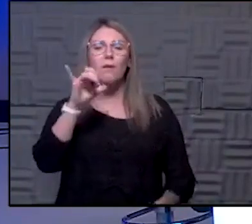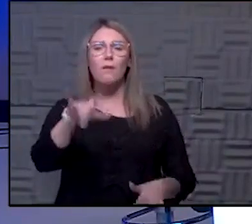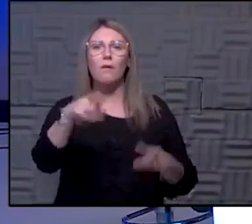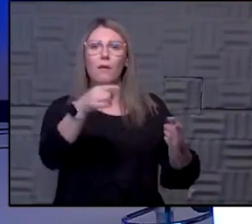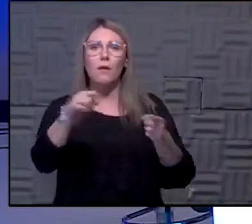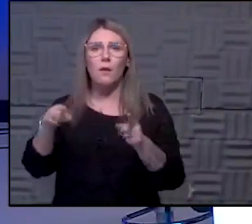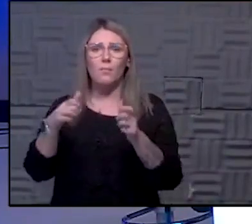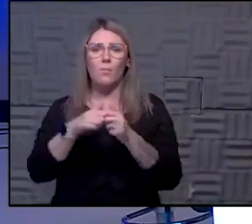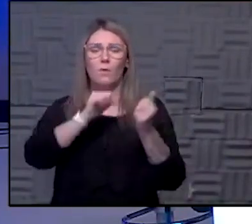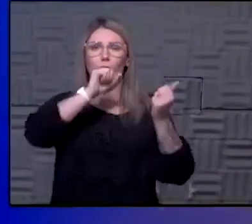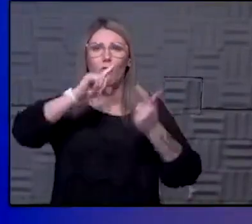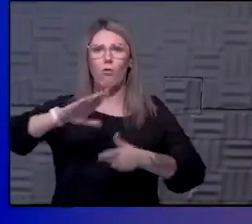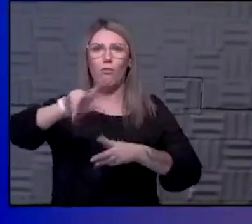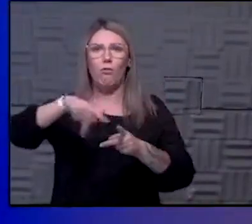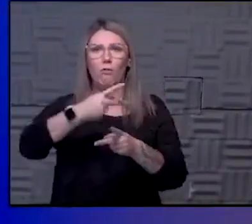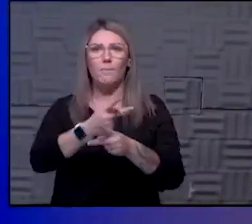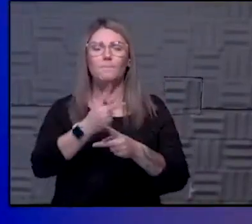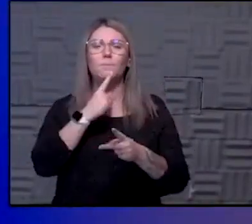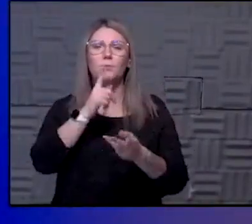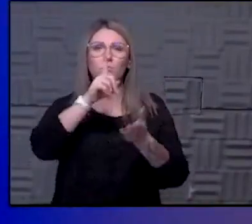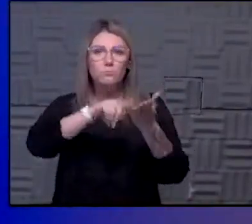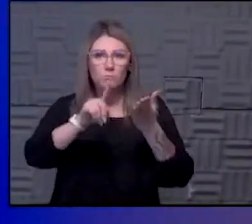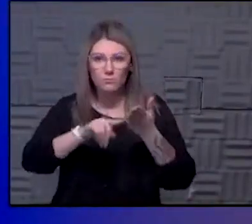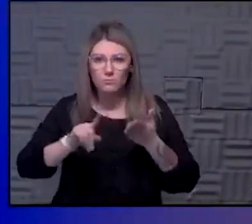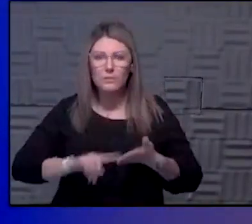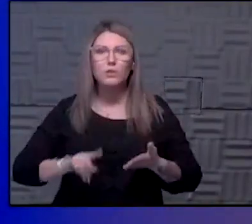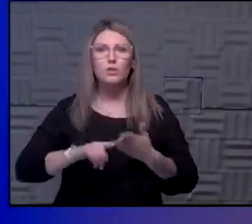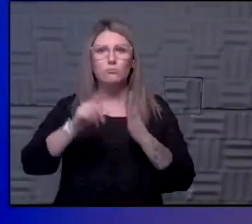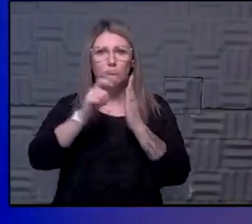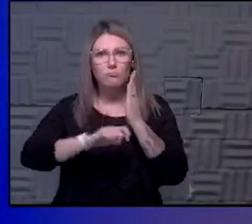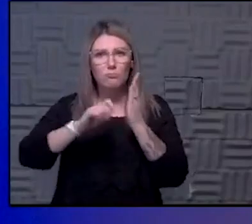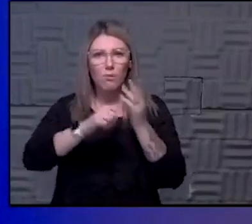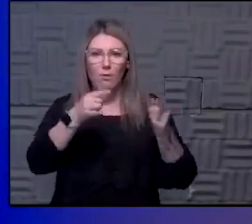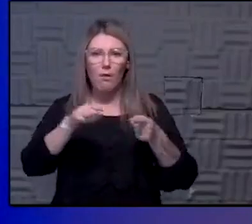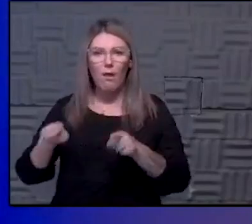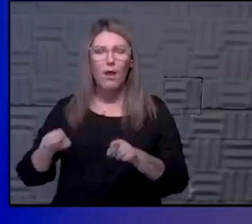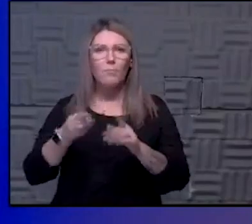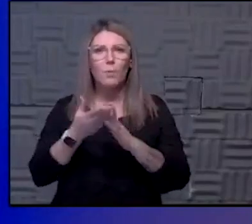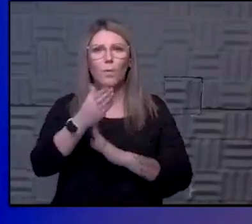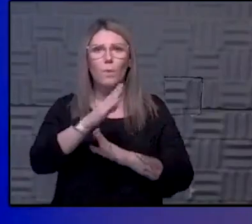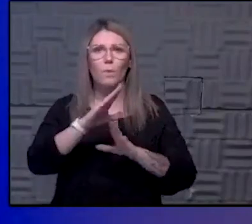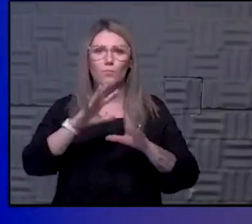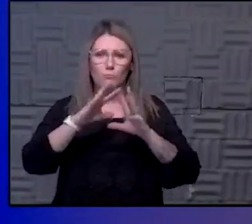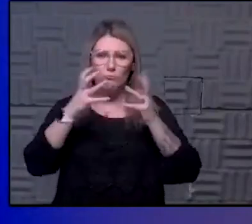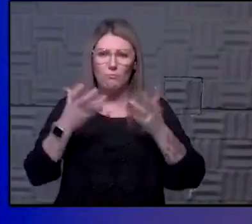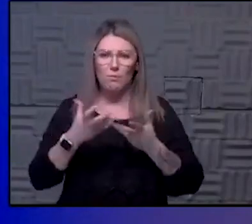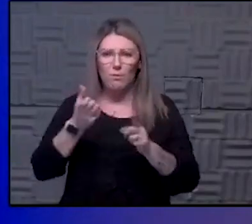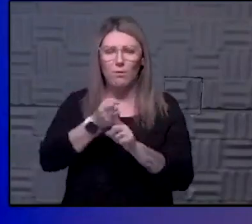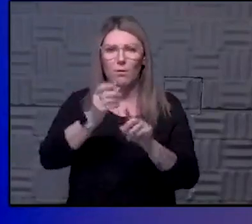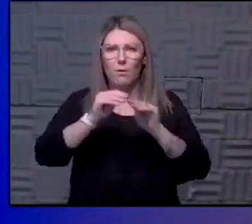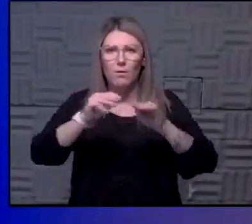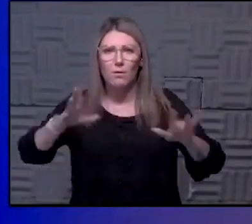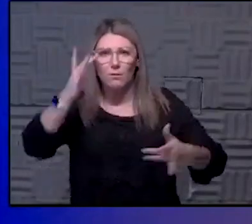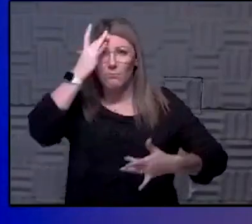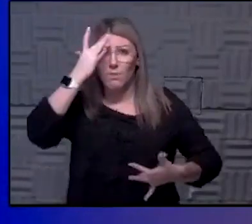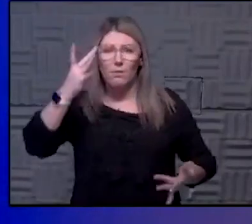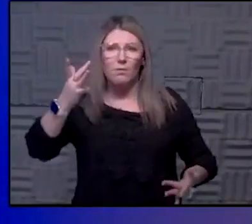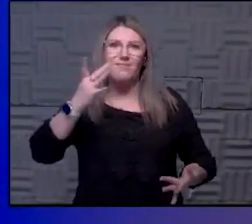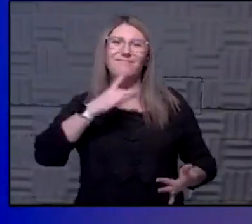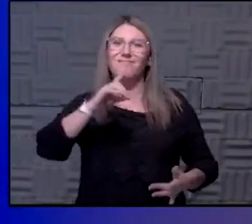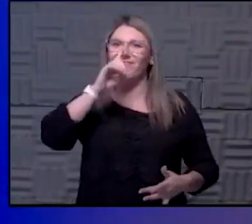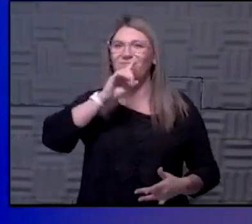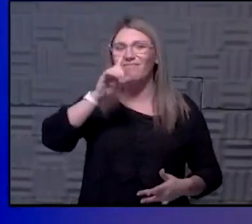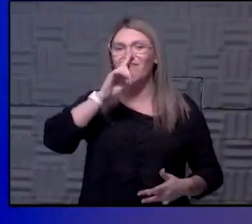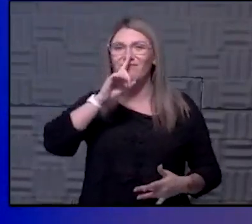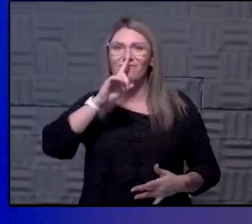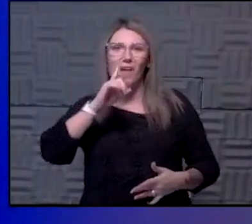with all kinds of research articles that we've seen happening throughout the pandemic, where false conclusions are made due to some